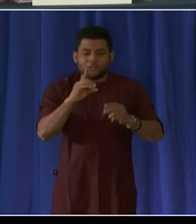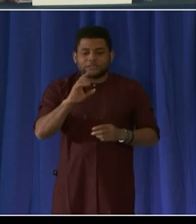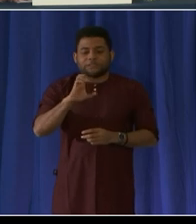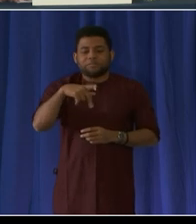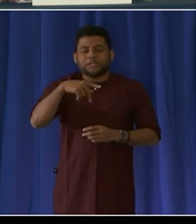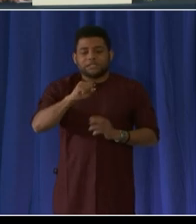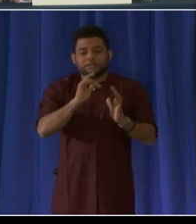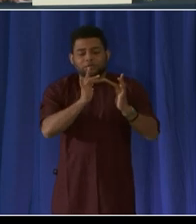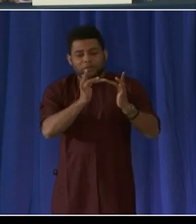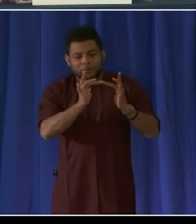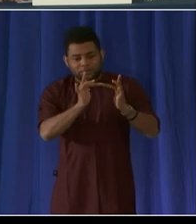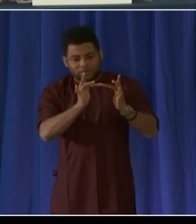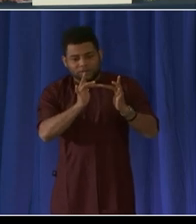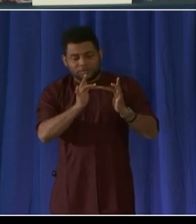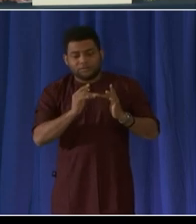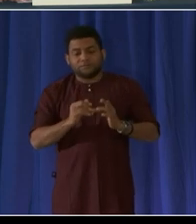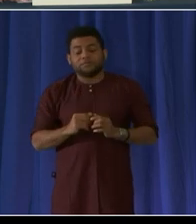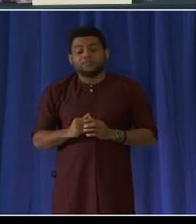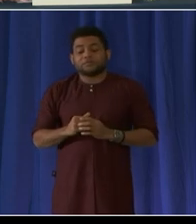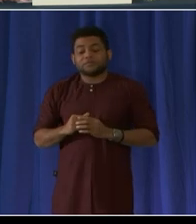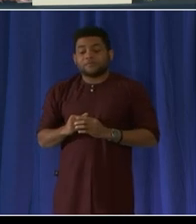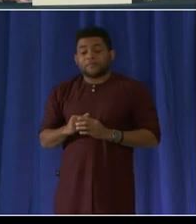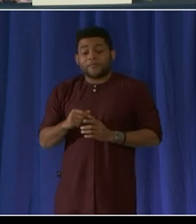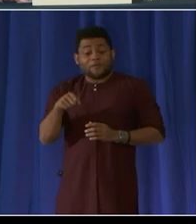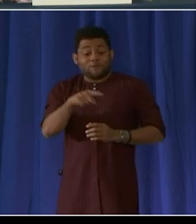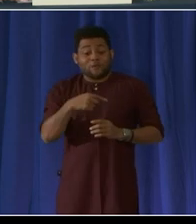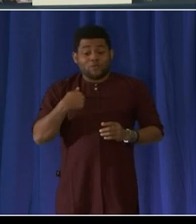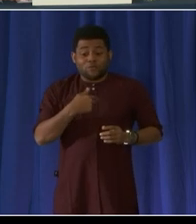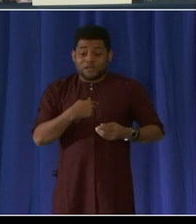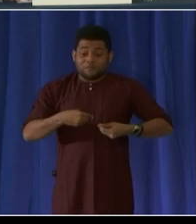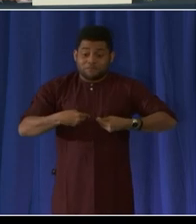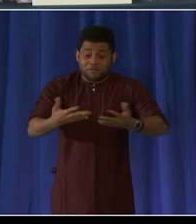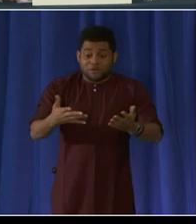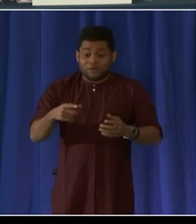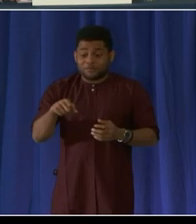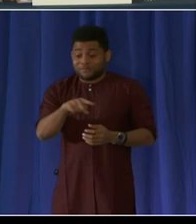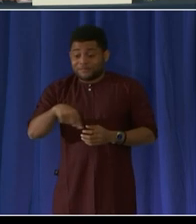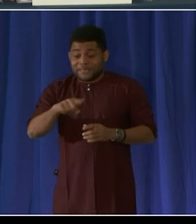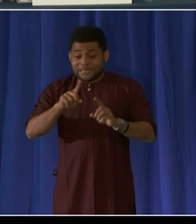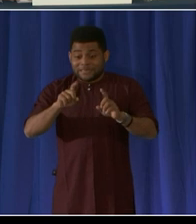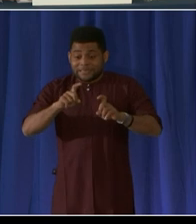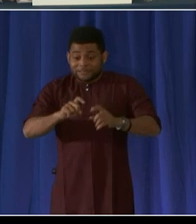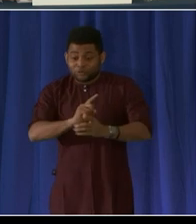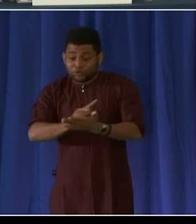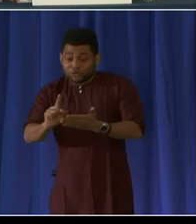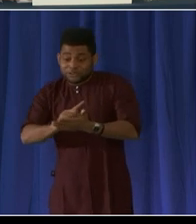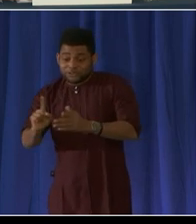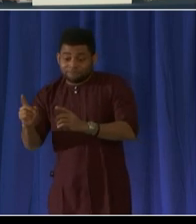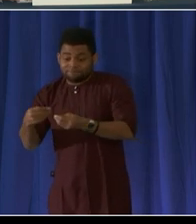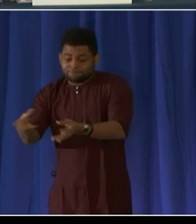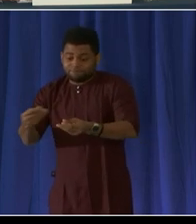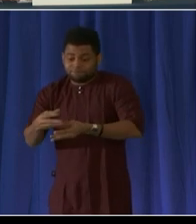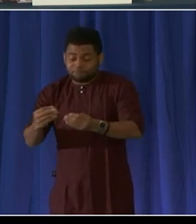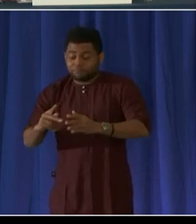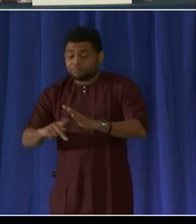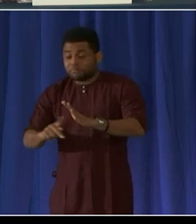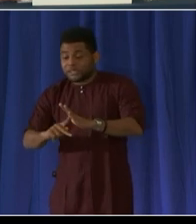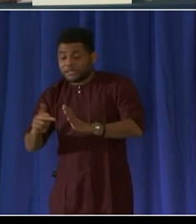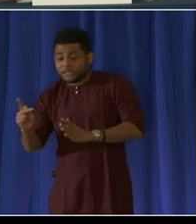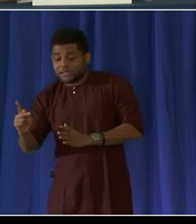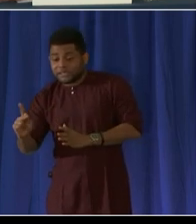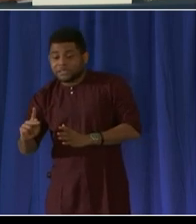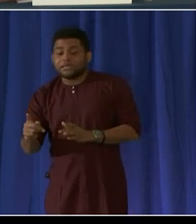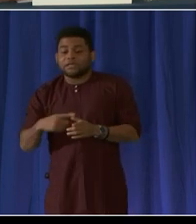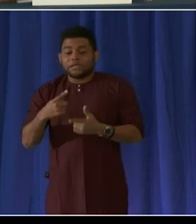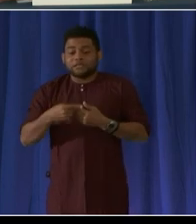DCPS platform. Again, we issue these kits to families on a weekly basis in pre-K, and then we also will be issuing